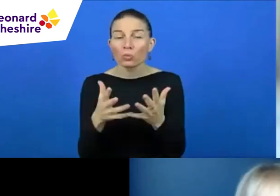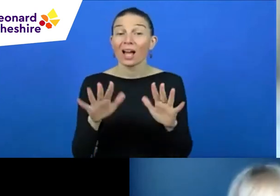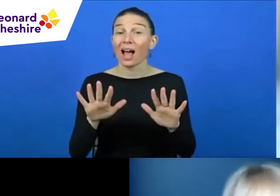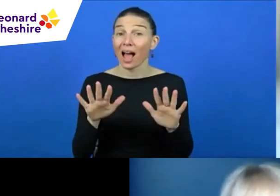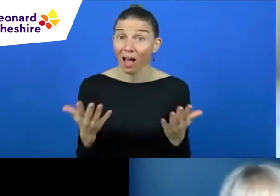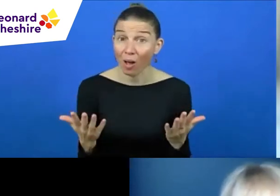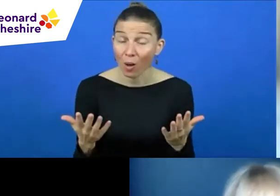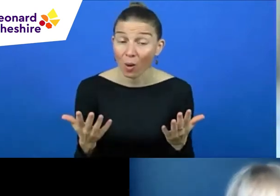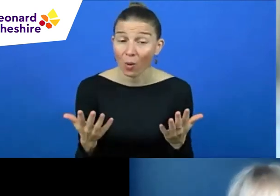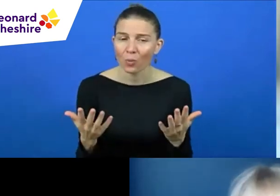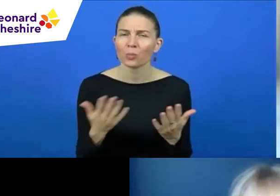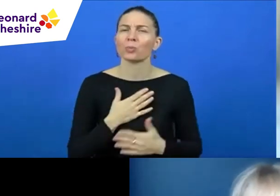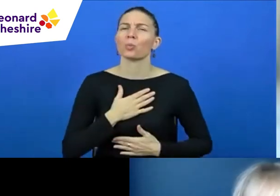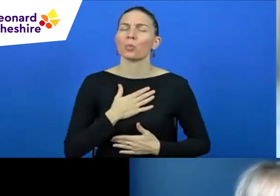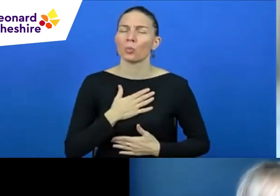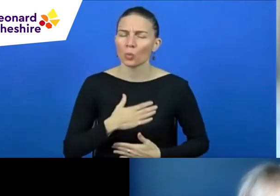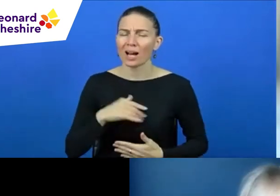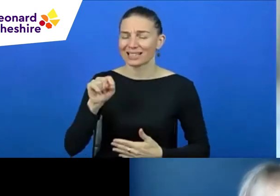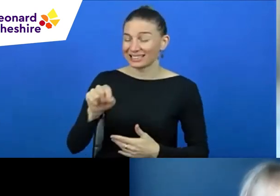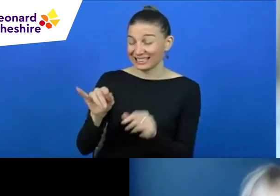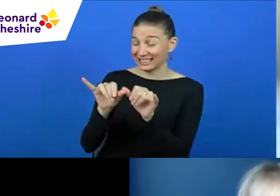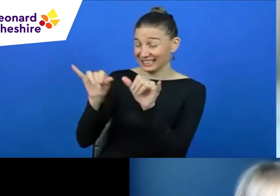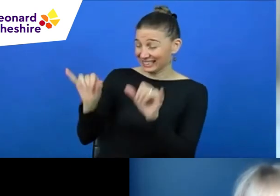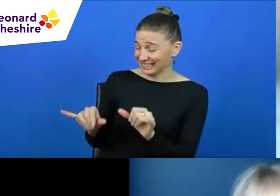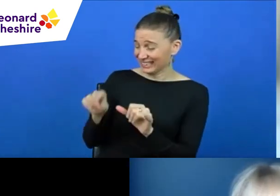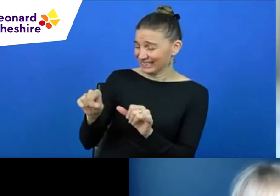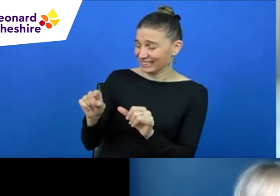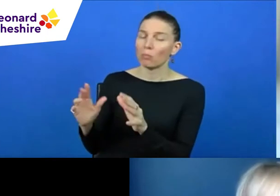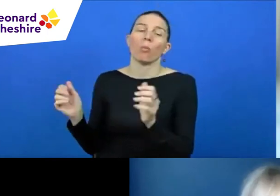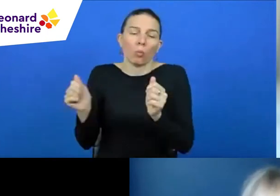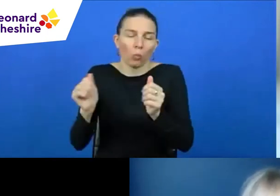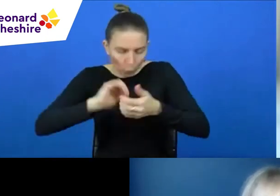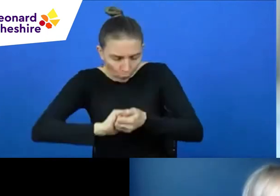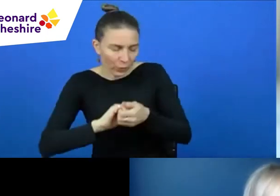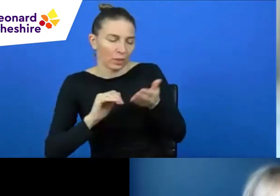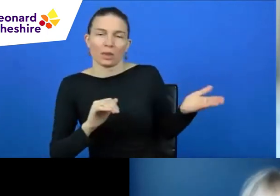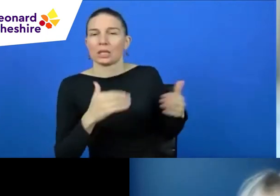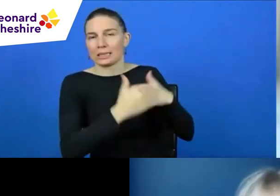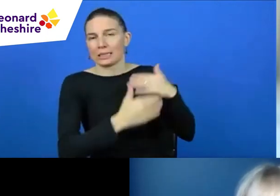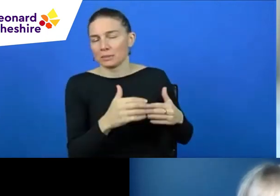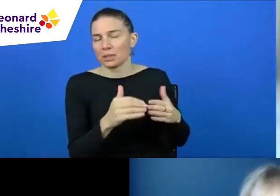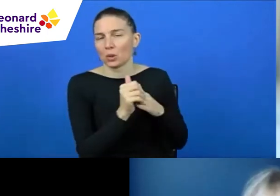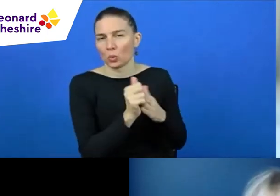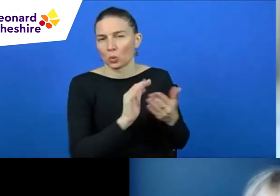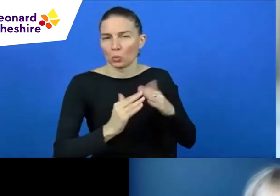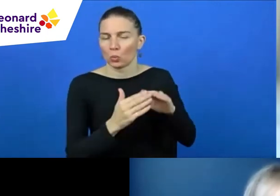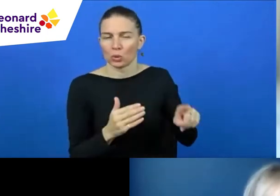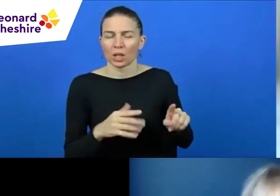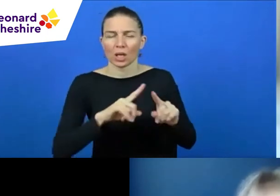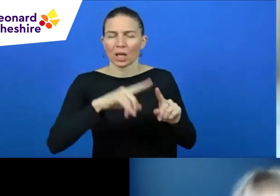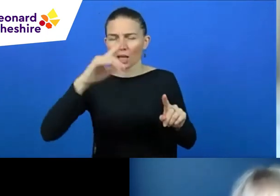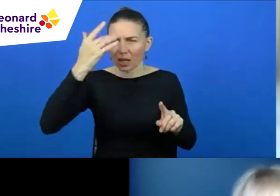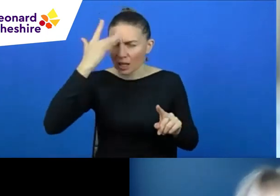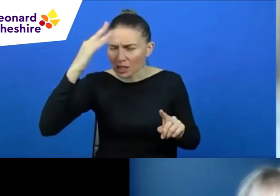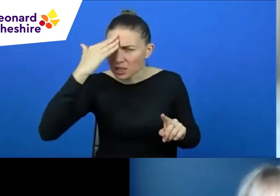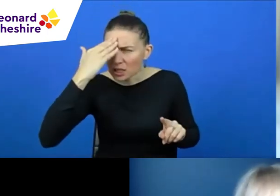want to design this system in direct relationship with the disability community, with leadership and intelligence and innovation and